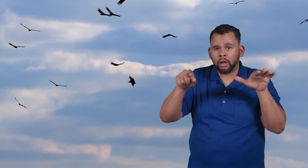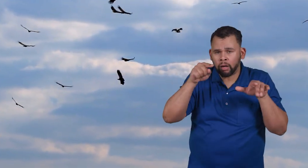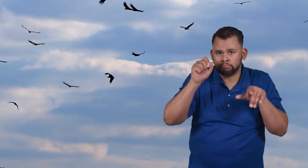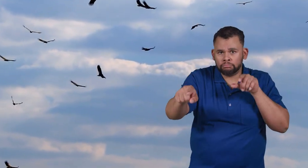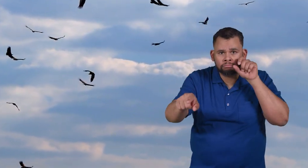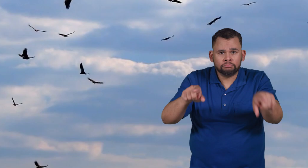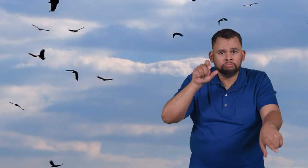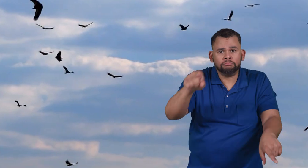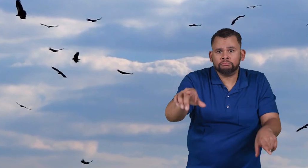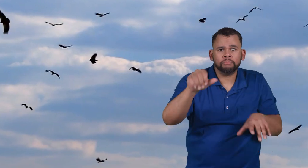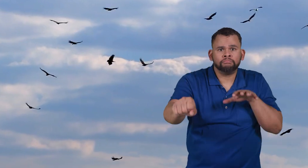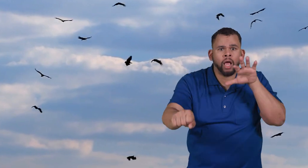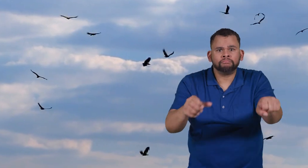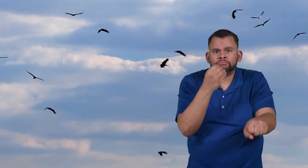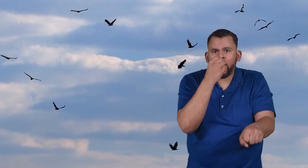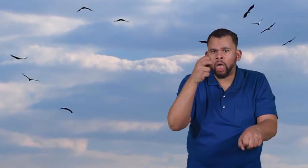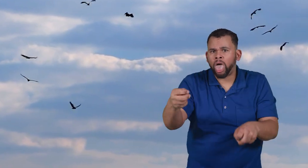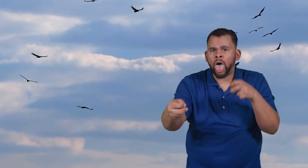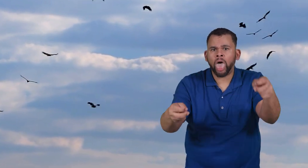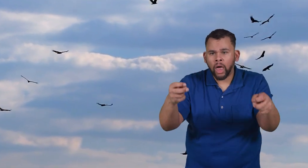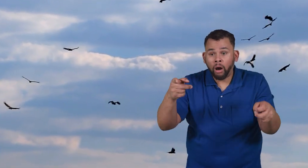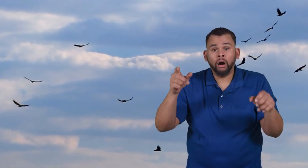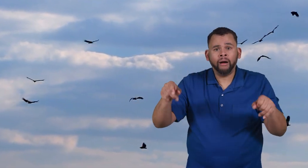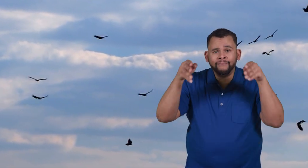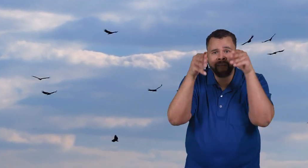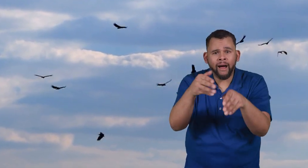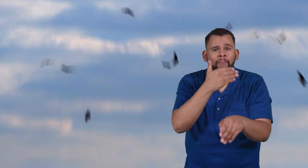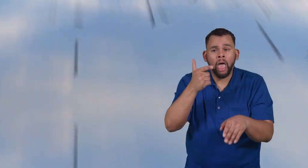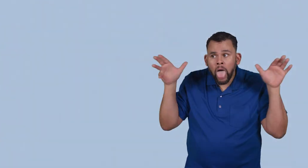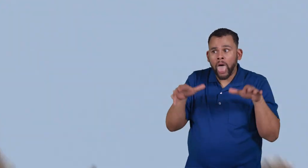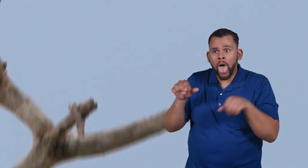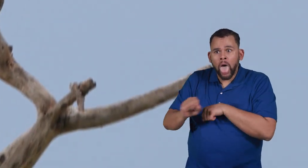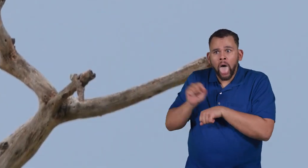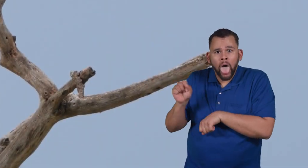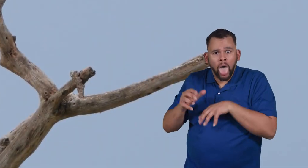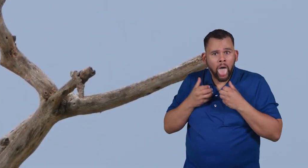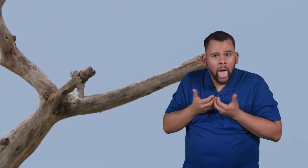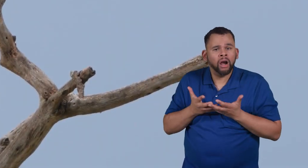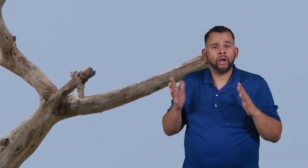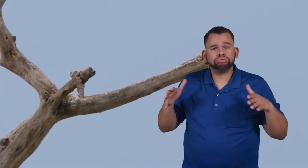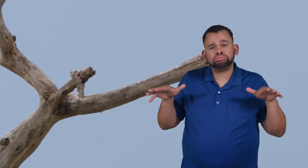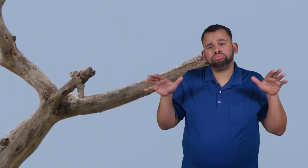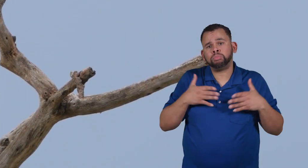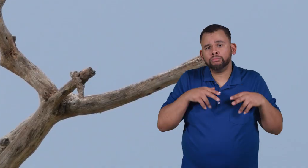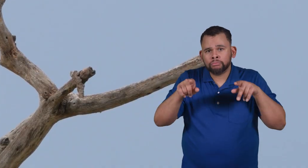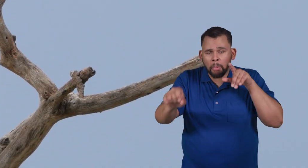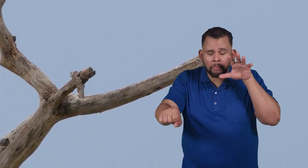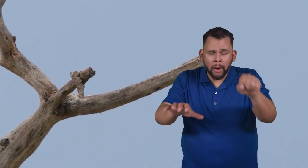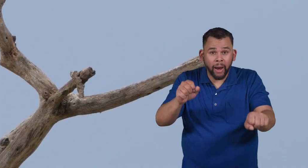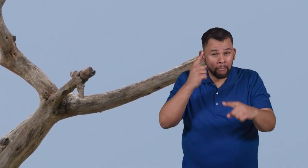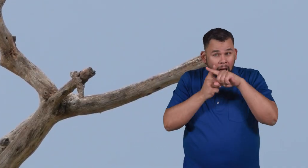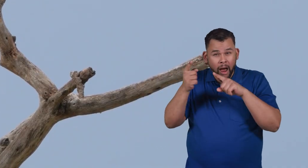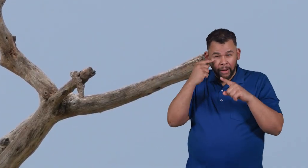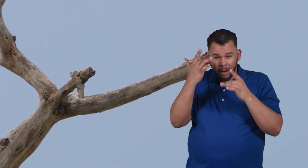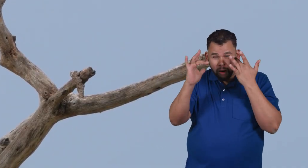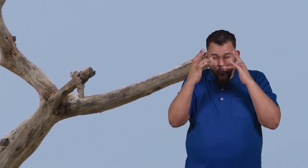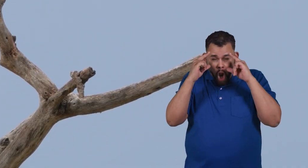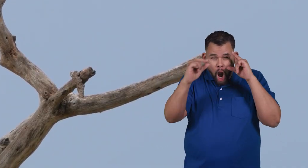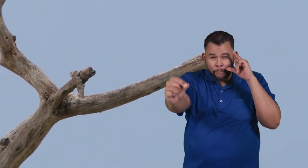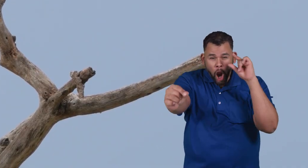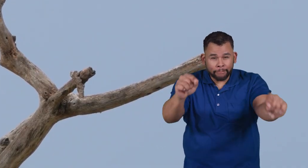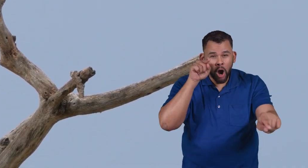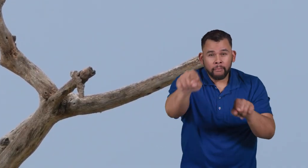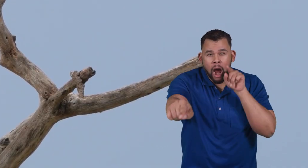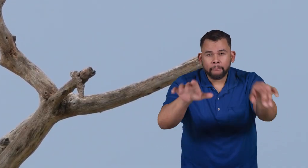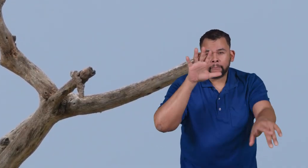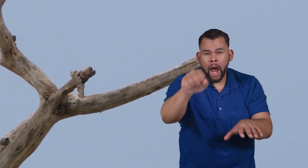areas in search of food without exerting too much energy. Vultures have fantastic eyesight, as you know,